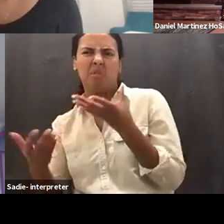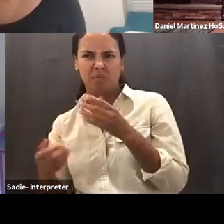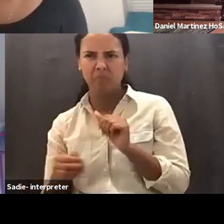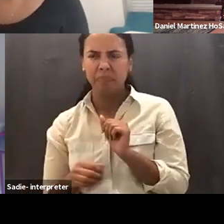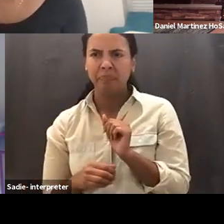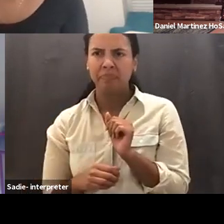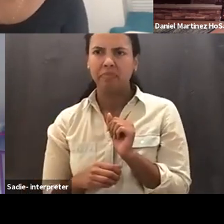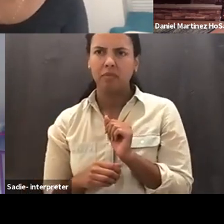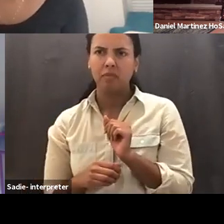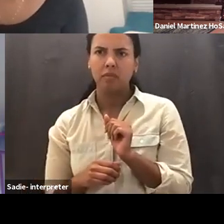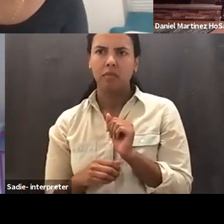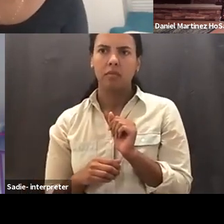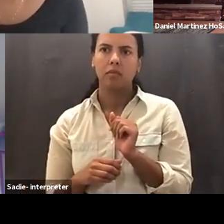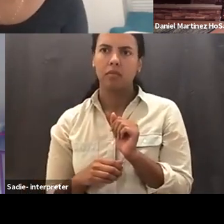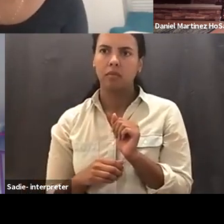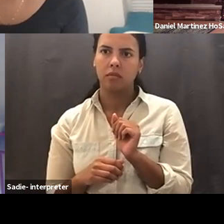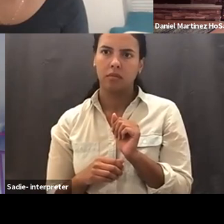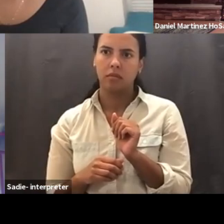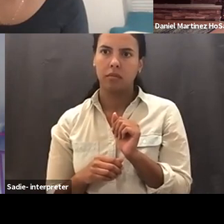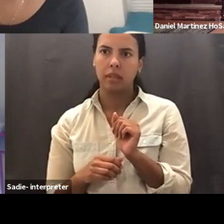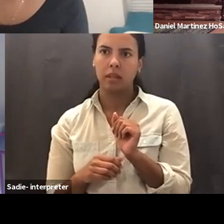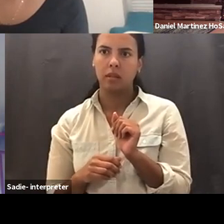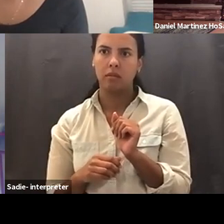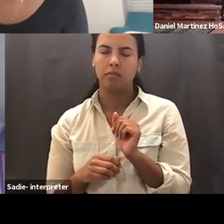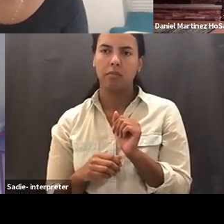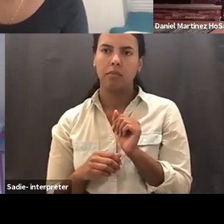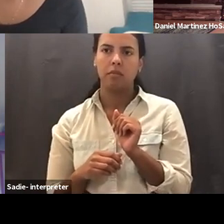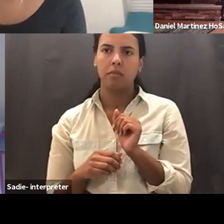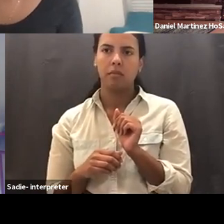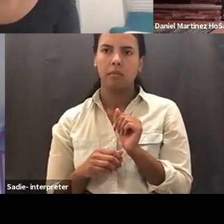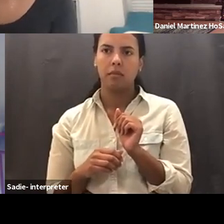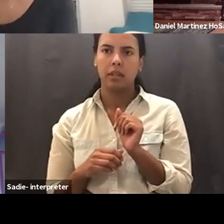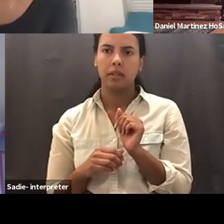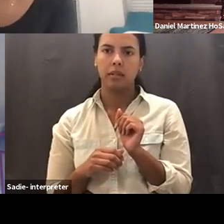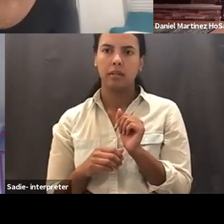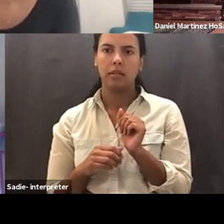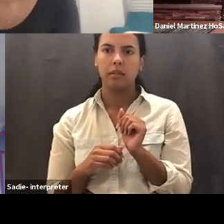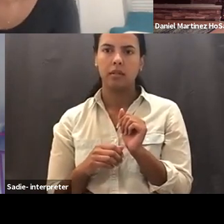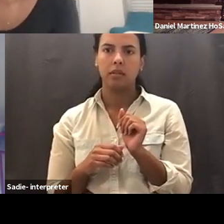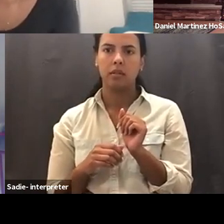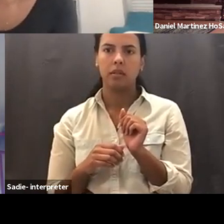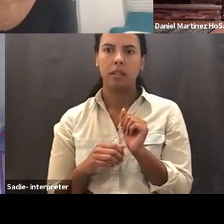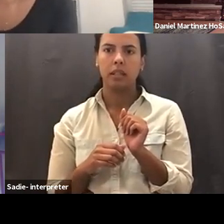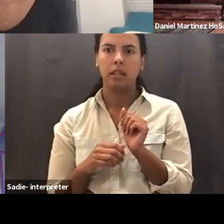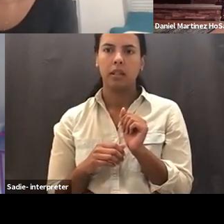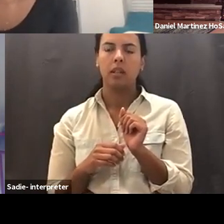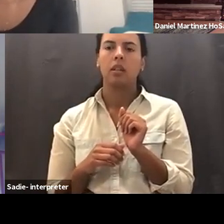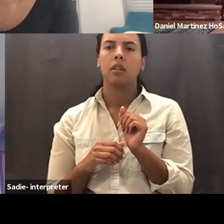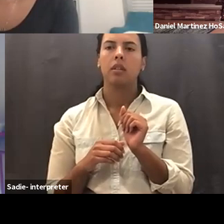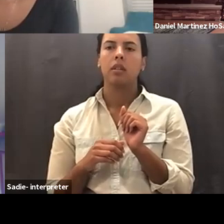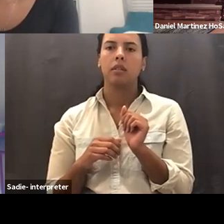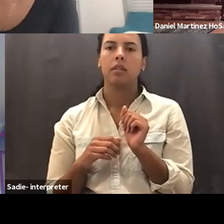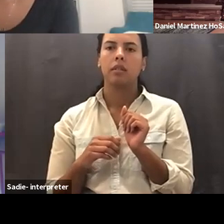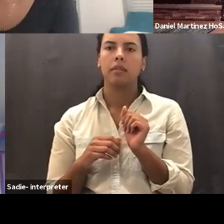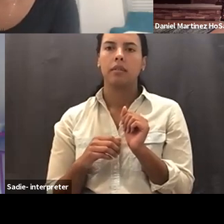across the board, opinion is quite favorable to affirmative action, there seems to be a quite vocal and active and well-organized